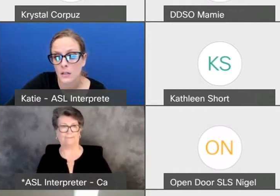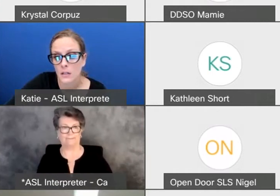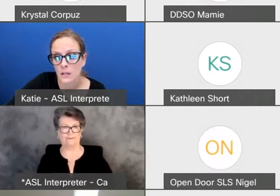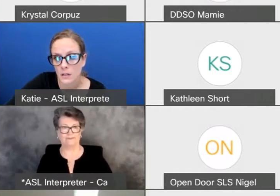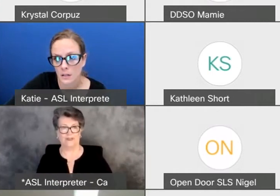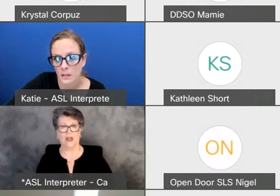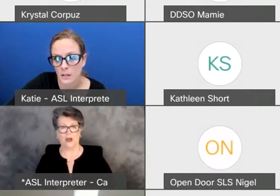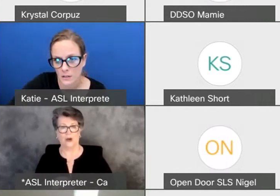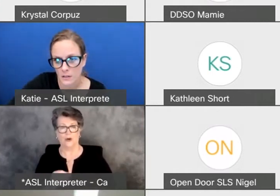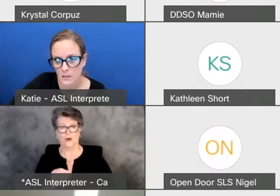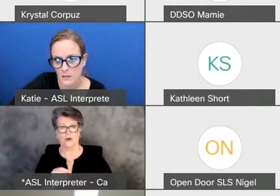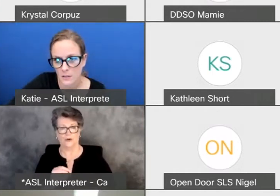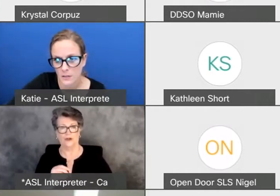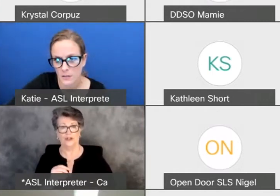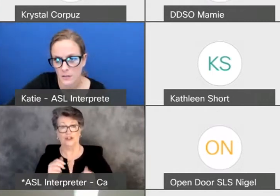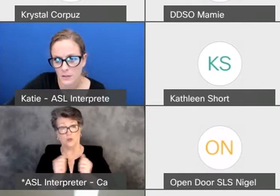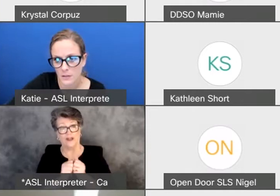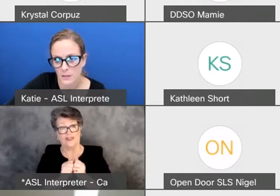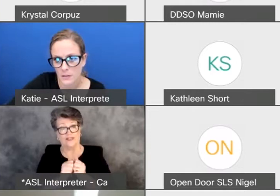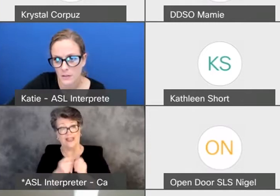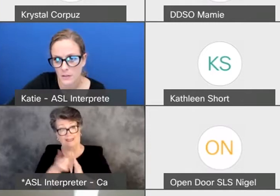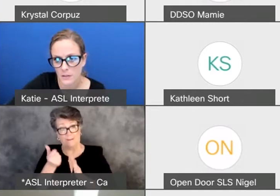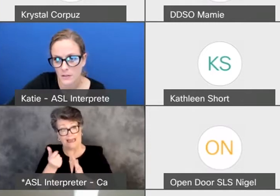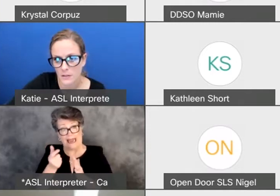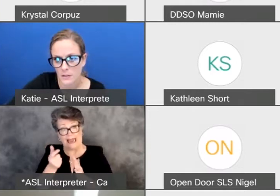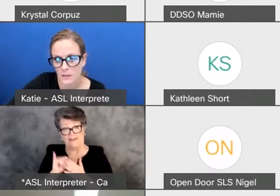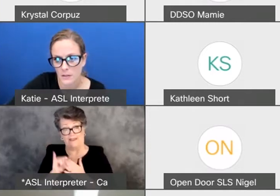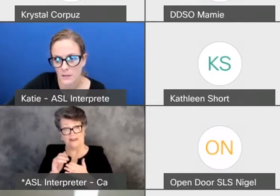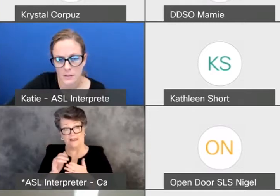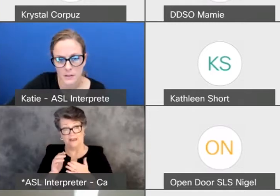with the elimination of that, we can look at,